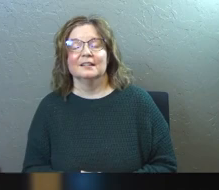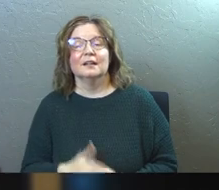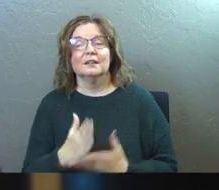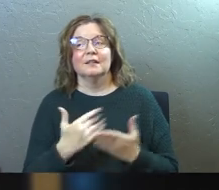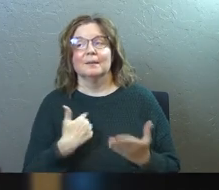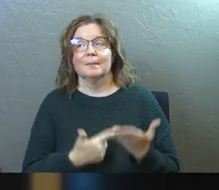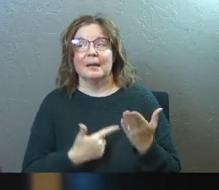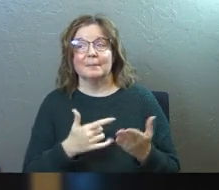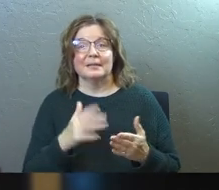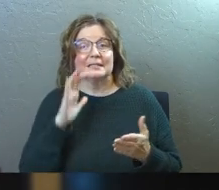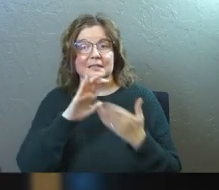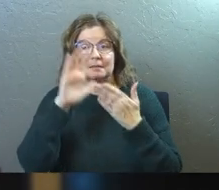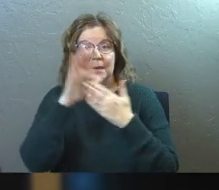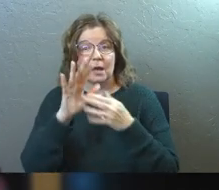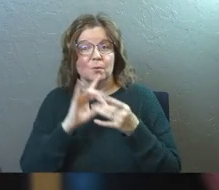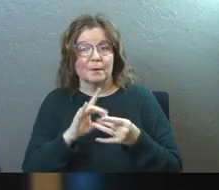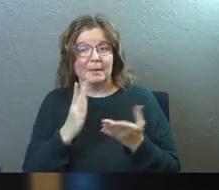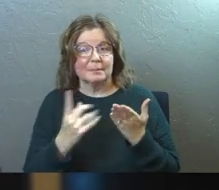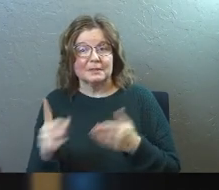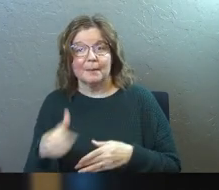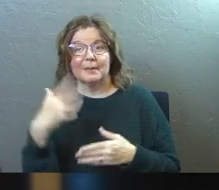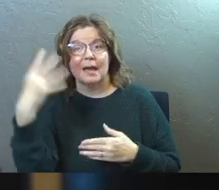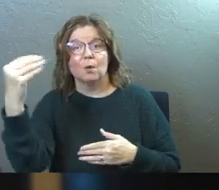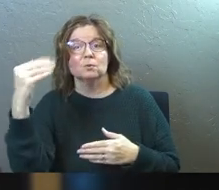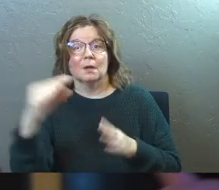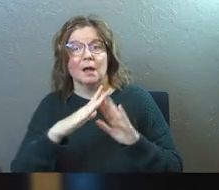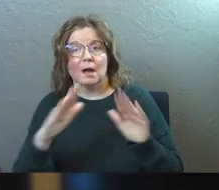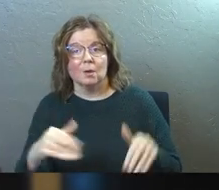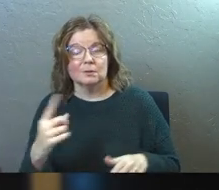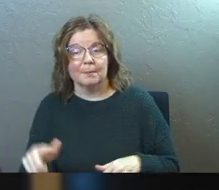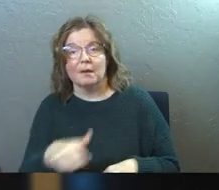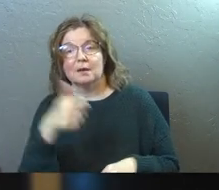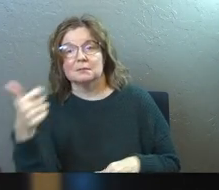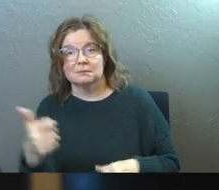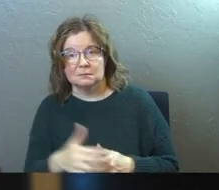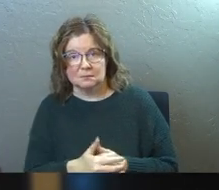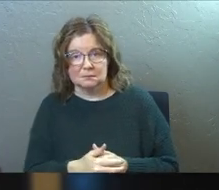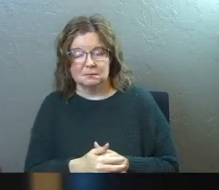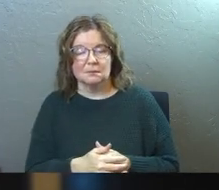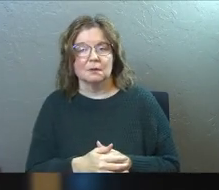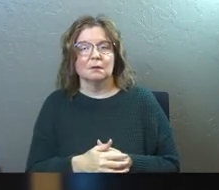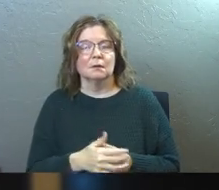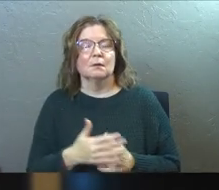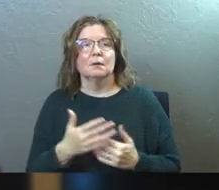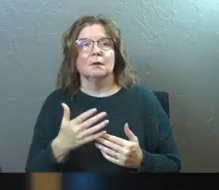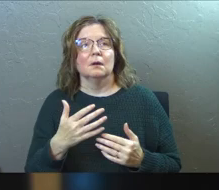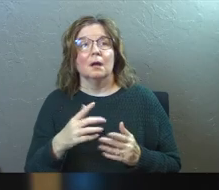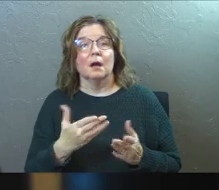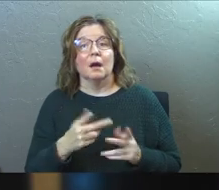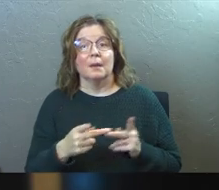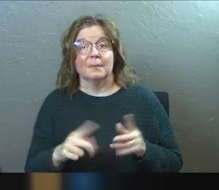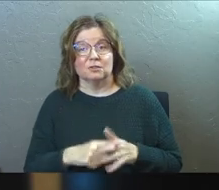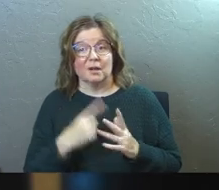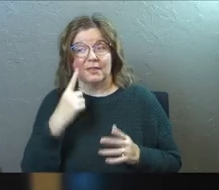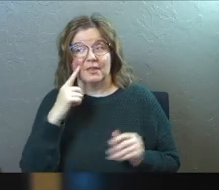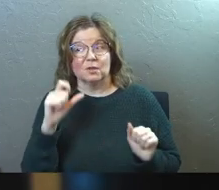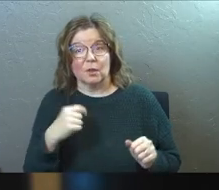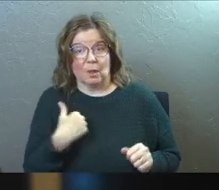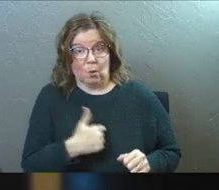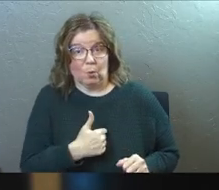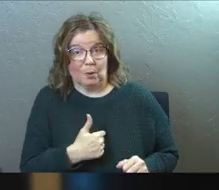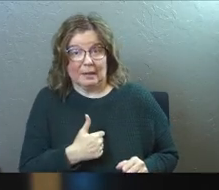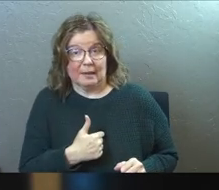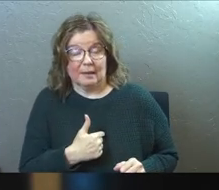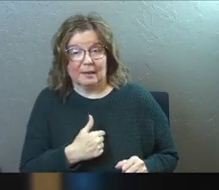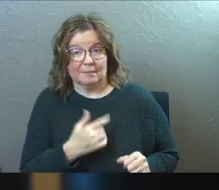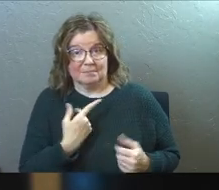For some of us, maybe it's not the spouse relationship. Maybe it's something outside of the home, and it's somebody else. A very practical place to start that I think you could just be, that we can,